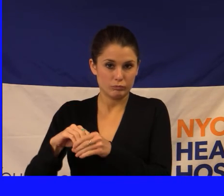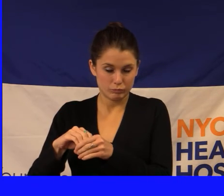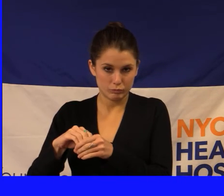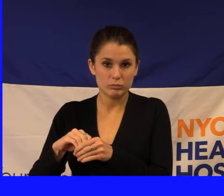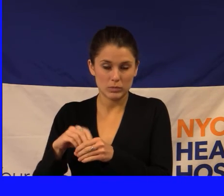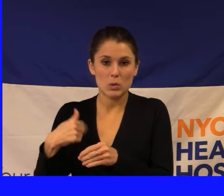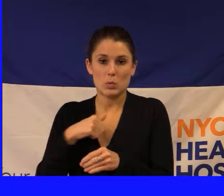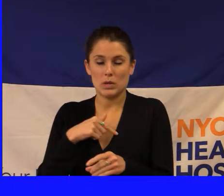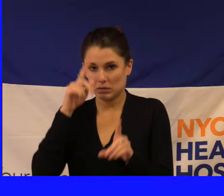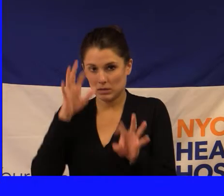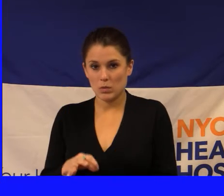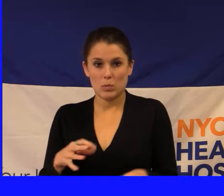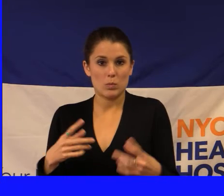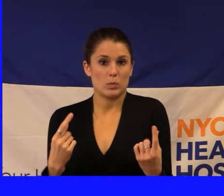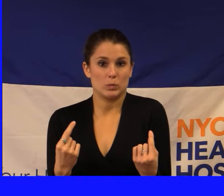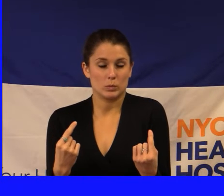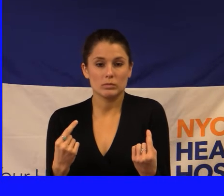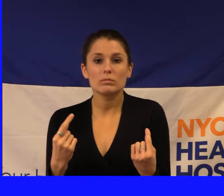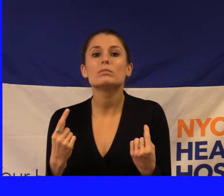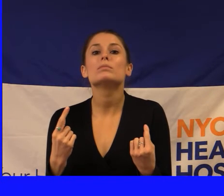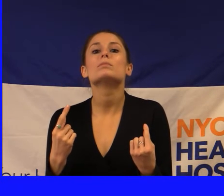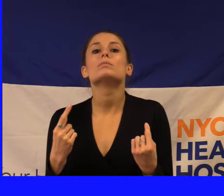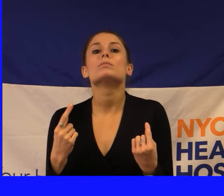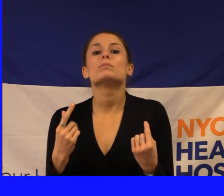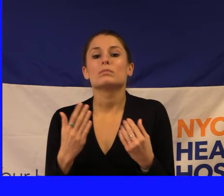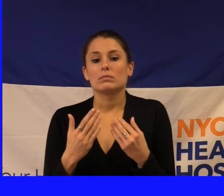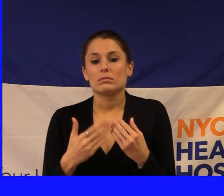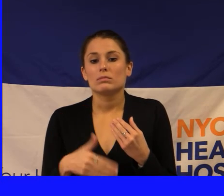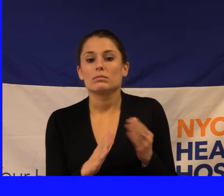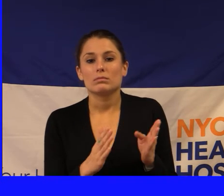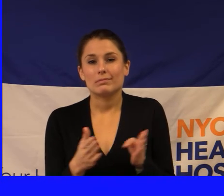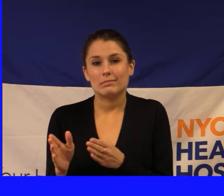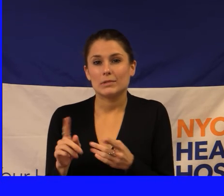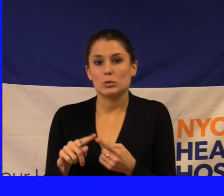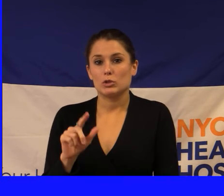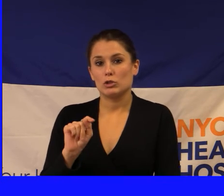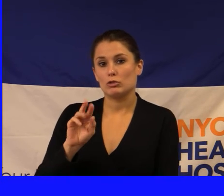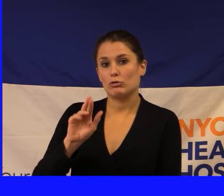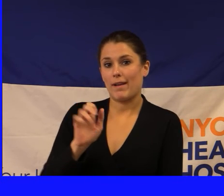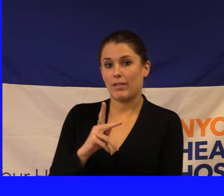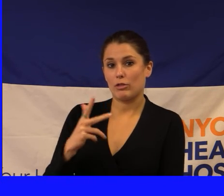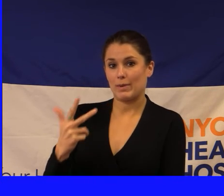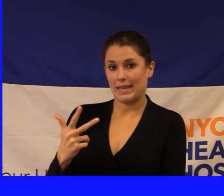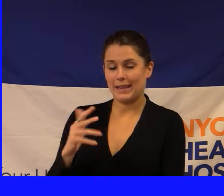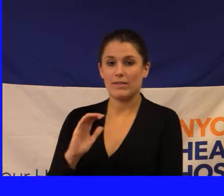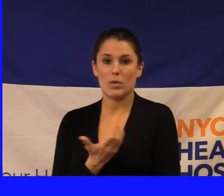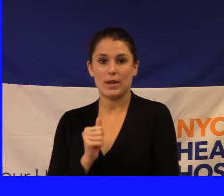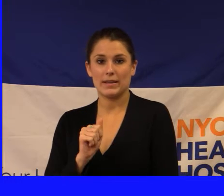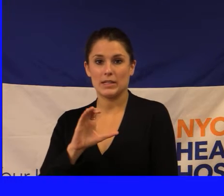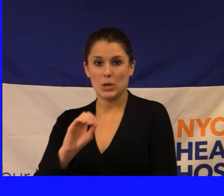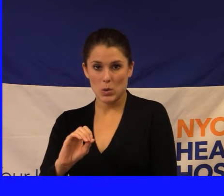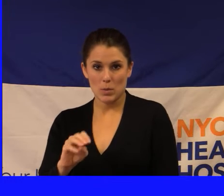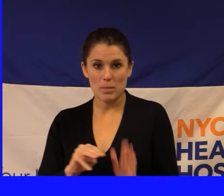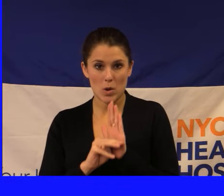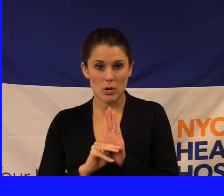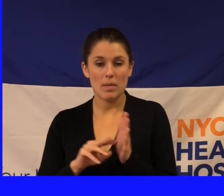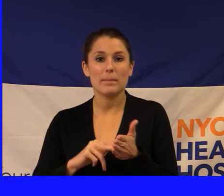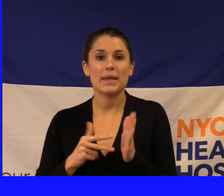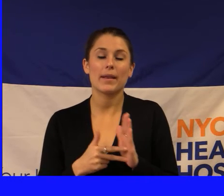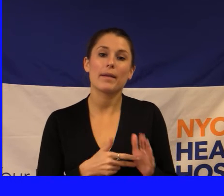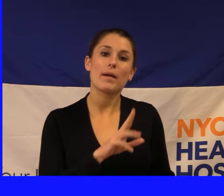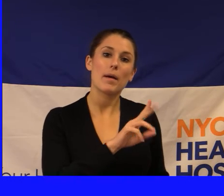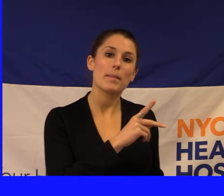participation to move into track 3 of the ACO model, which is both an upside and a downside